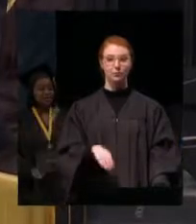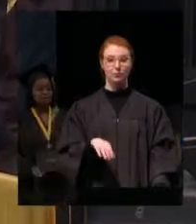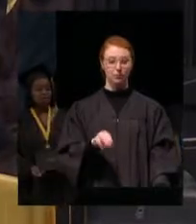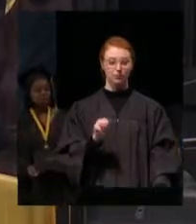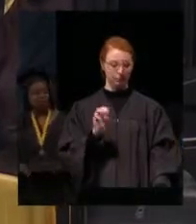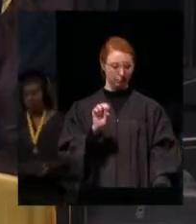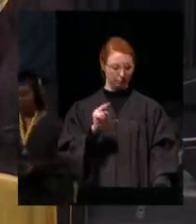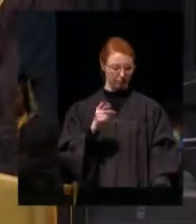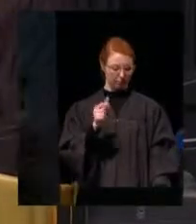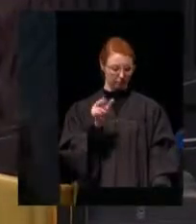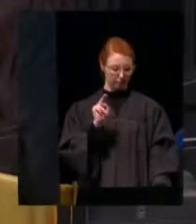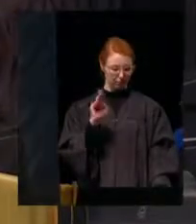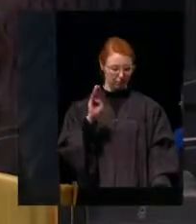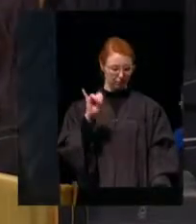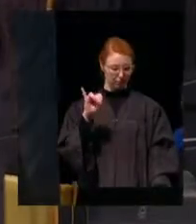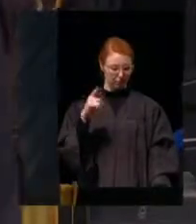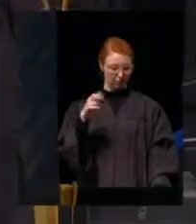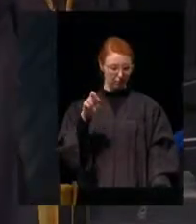Megan Biggerstaff.